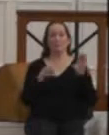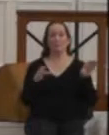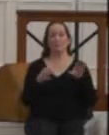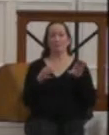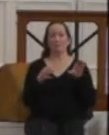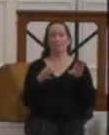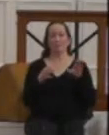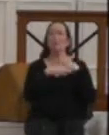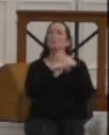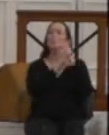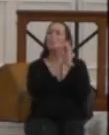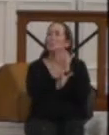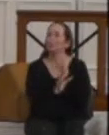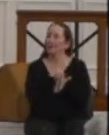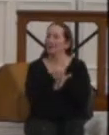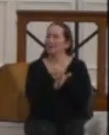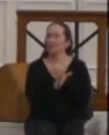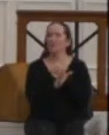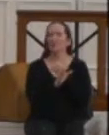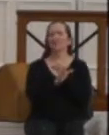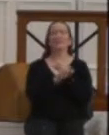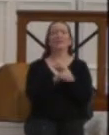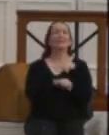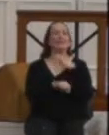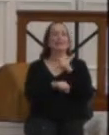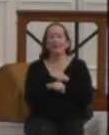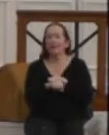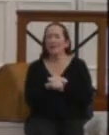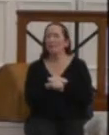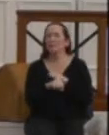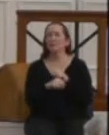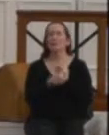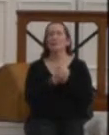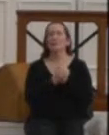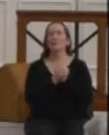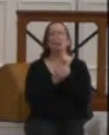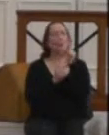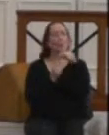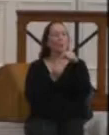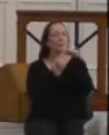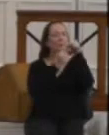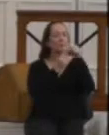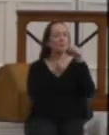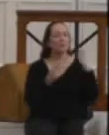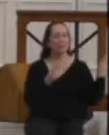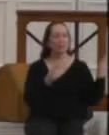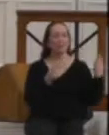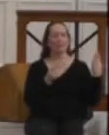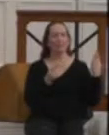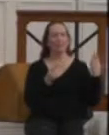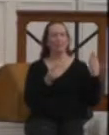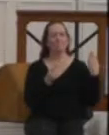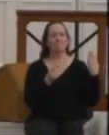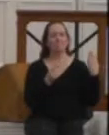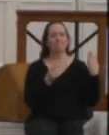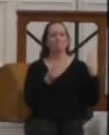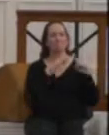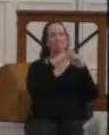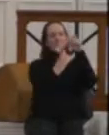in creation and in nature, and one specific thing that came to mind